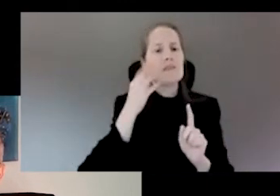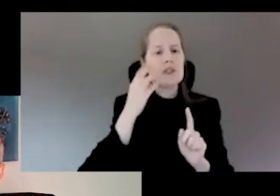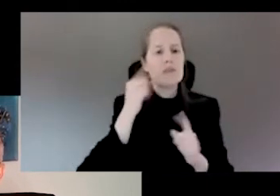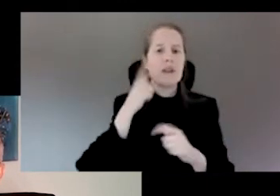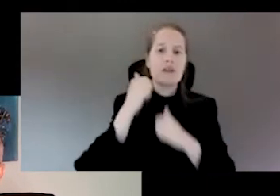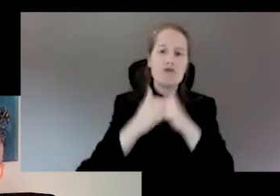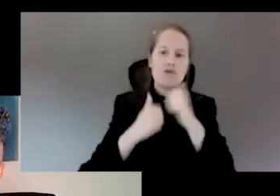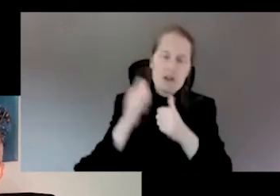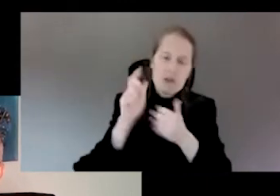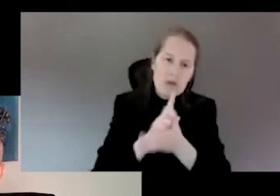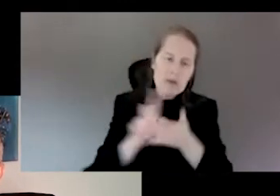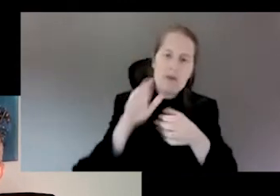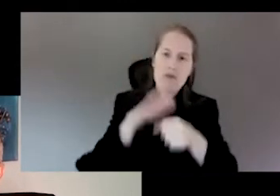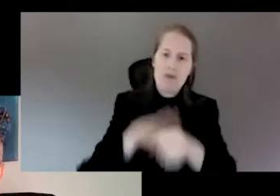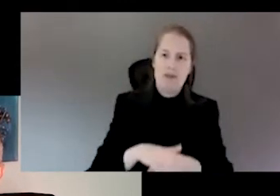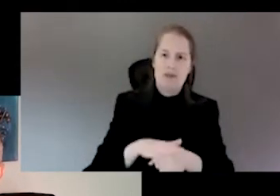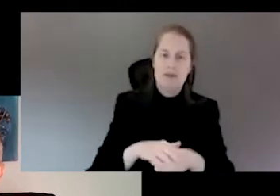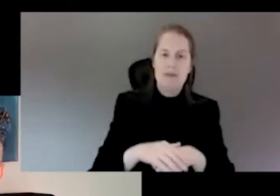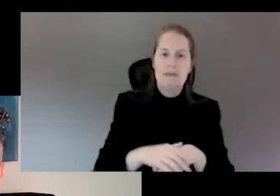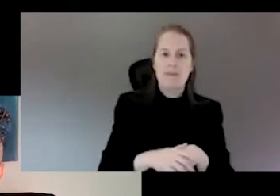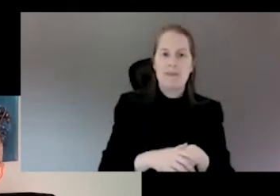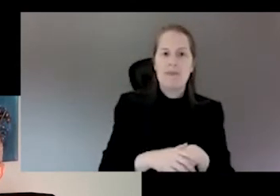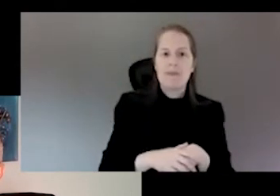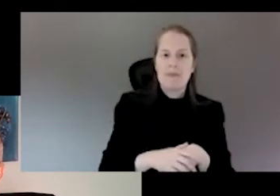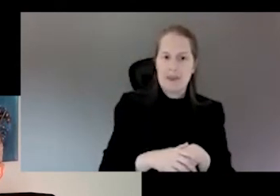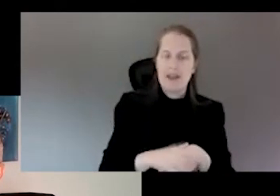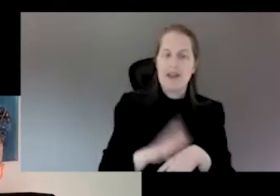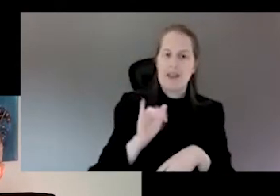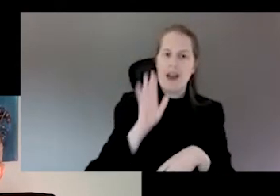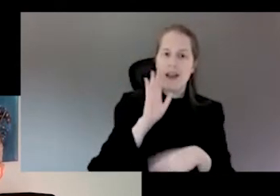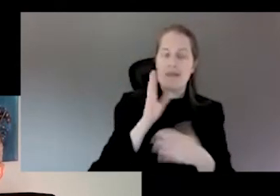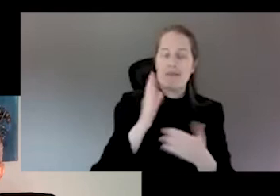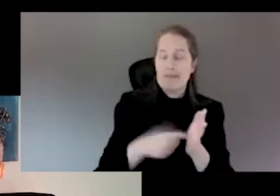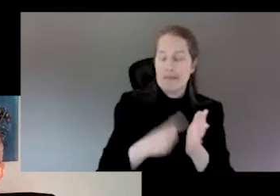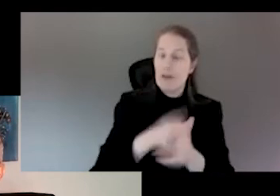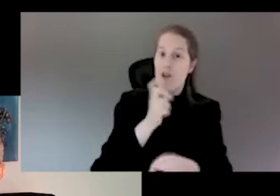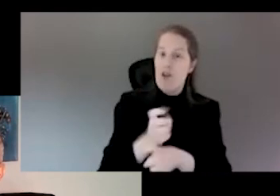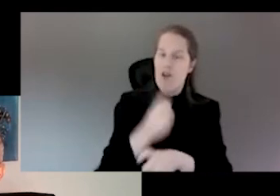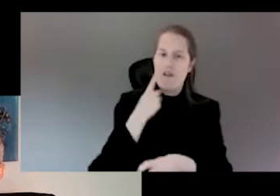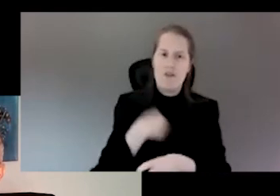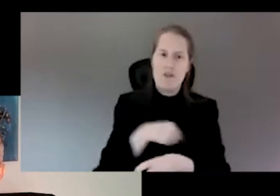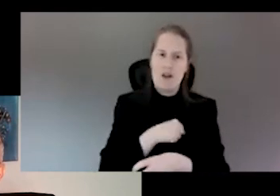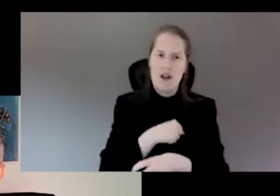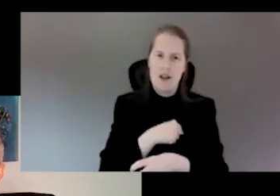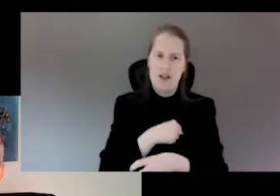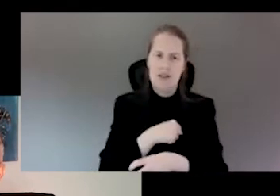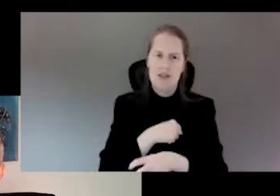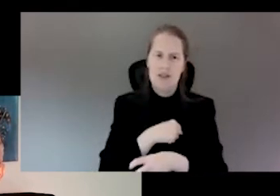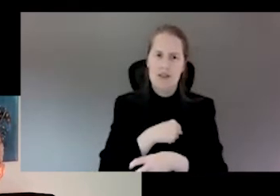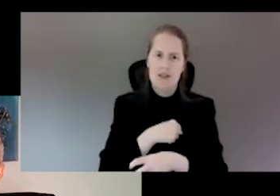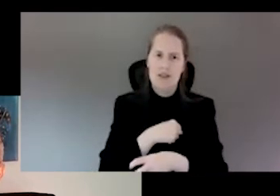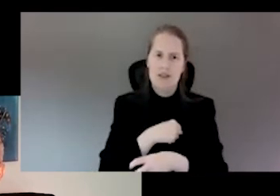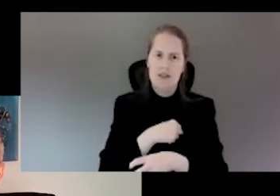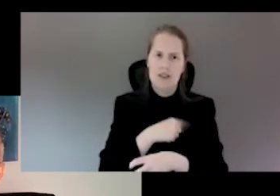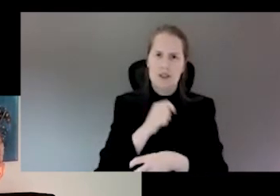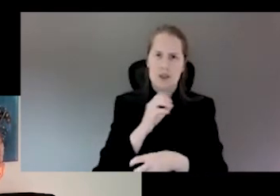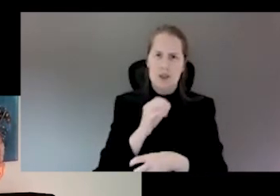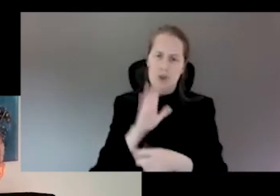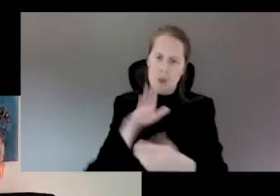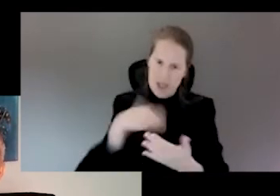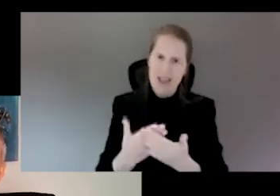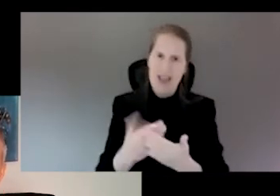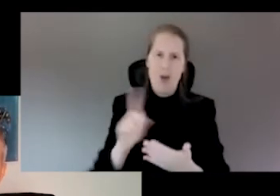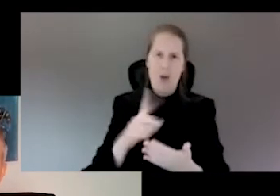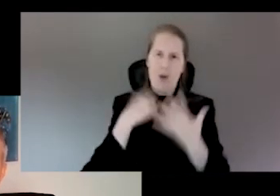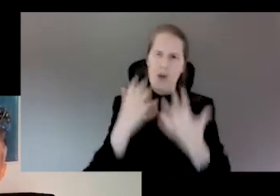discrimination that can make it hard for us to be able to get where we want to go. And so